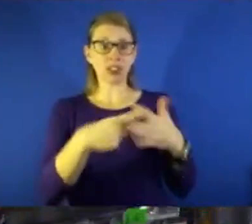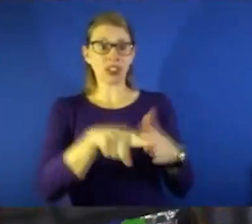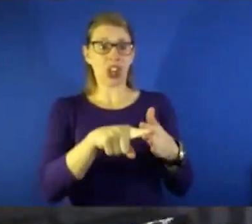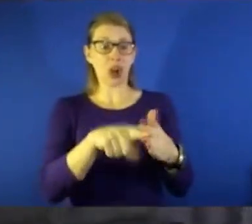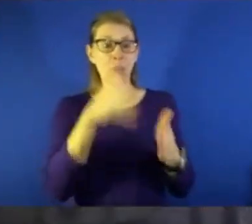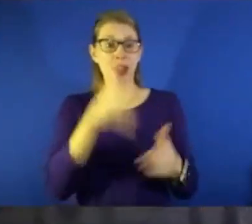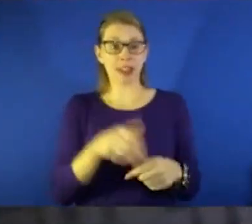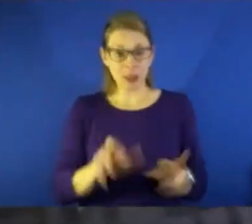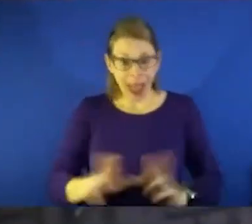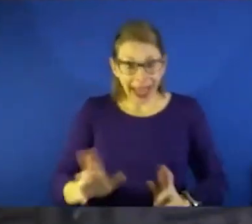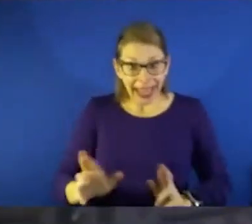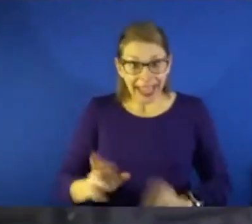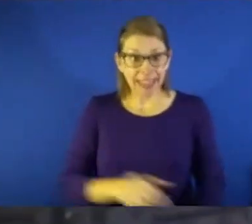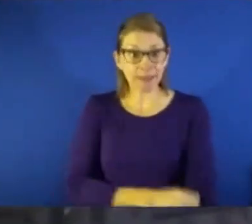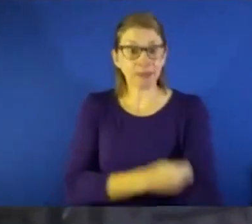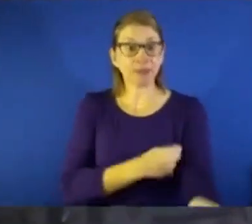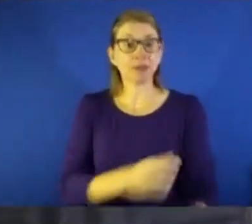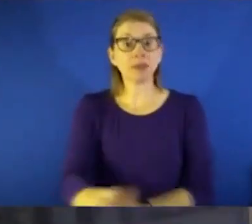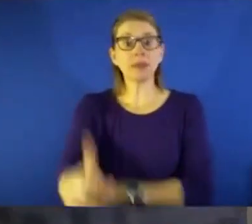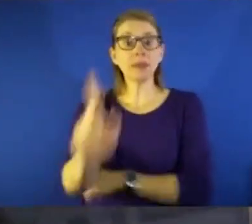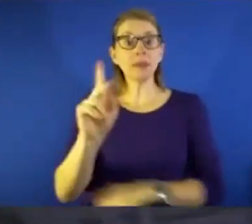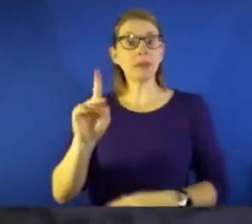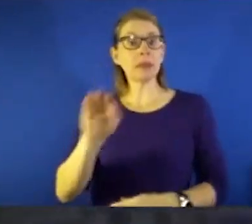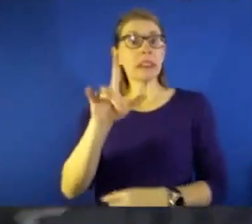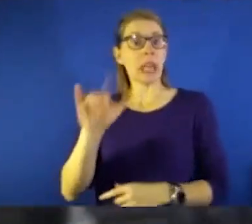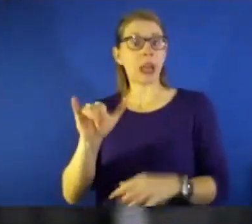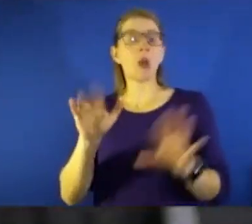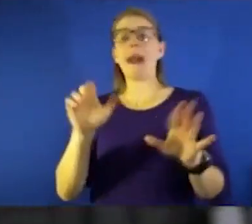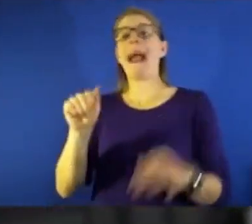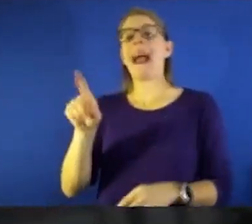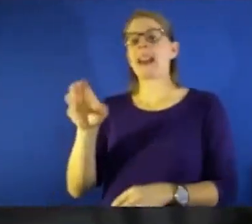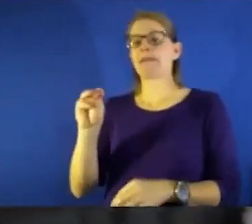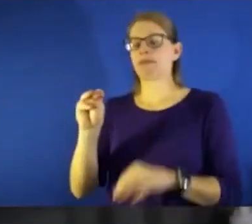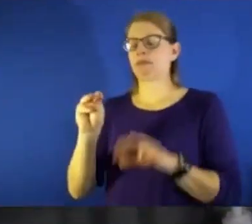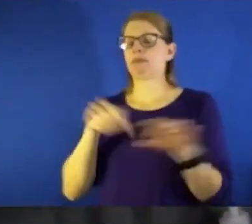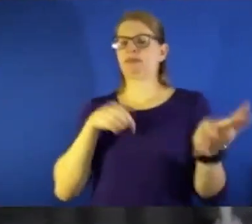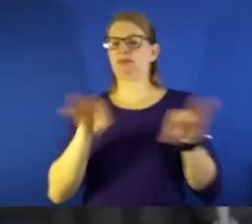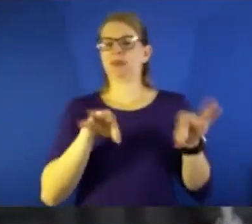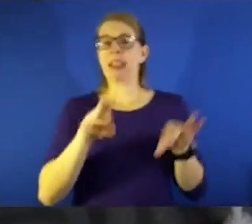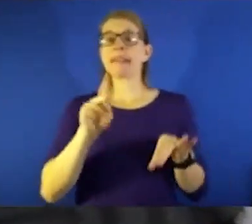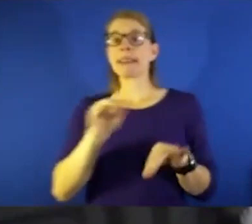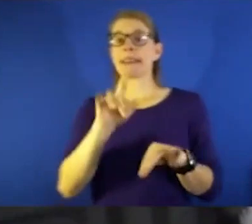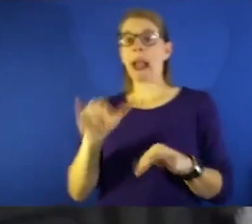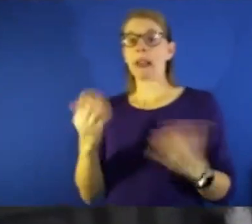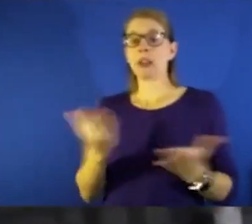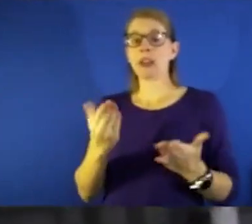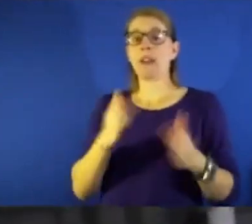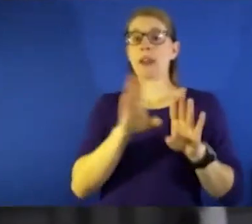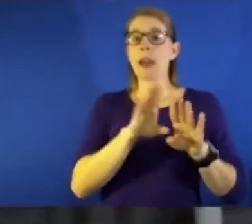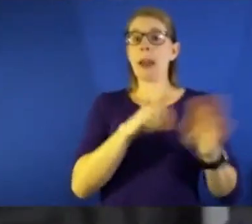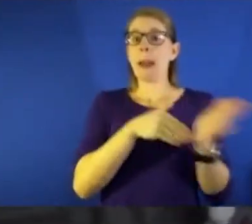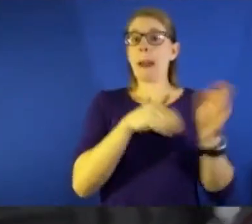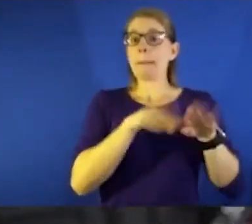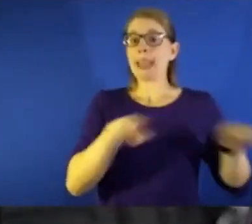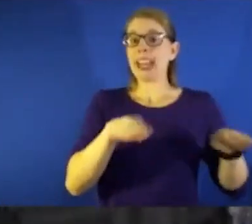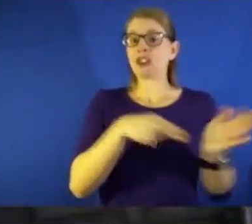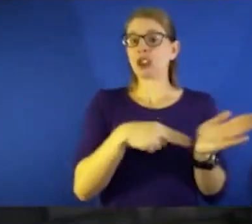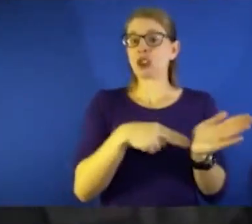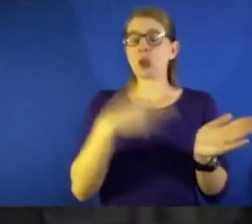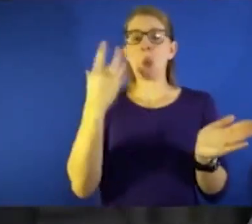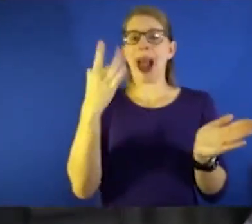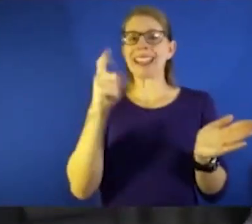And so while you're doing that, Adam, I do want to ask you a couple of questions. So Kelly's down here. She's a pediatric nurse. Why do we need a pediatric